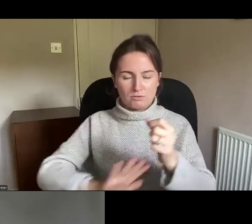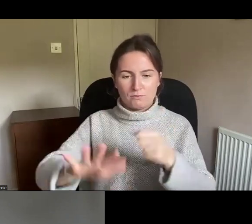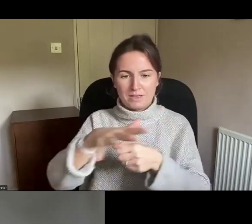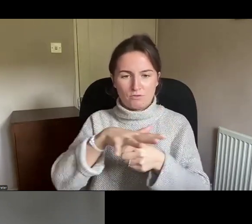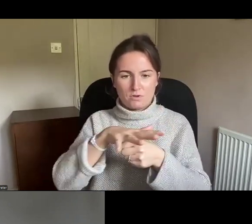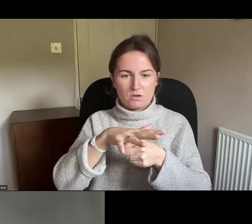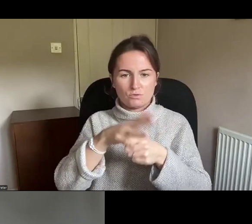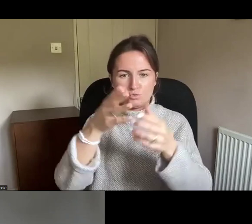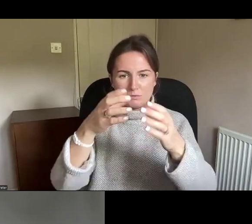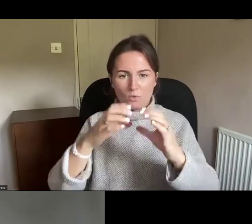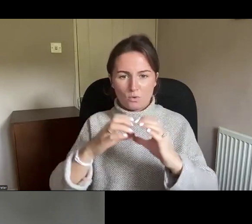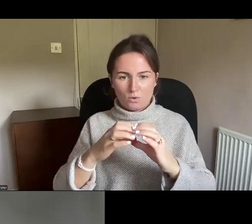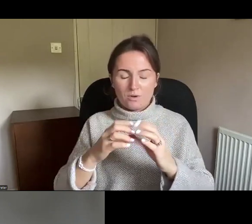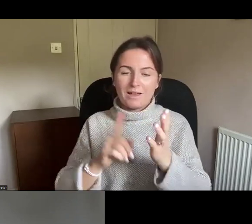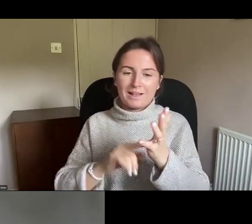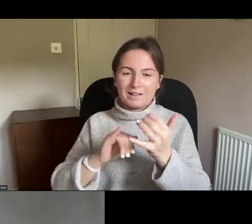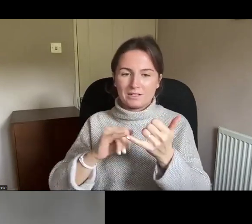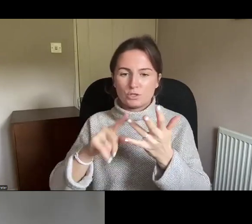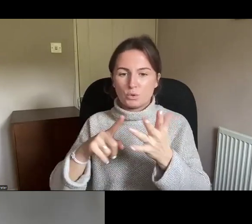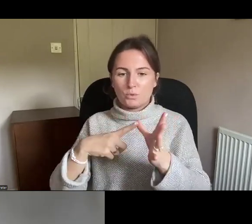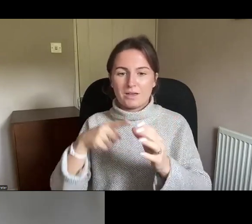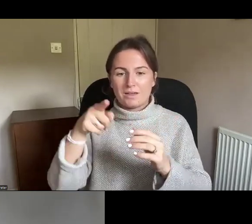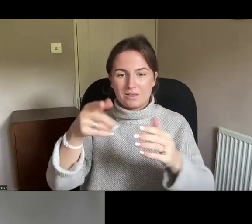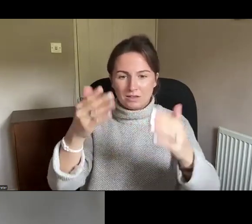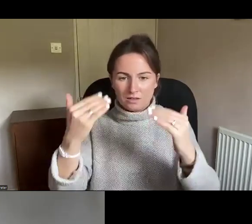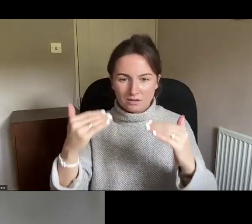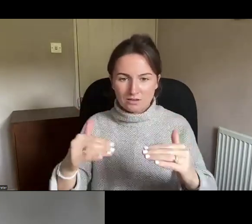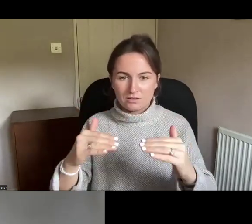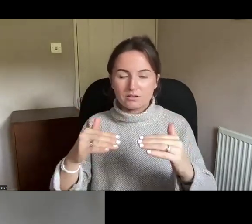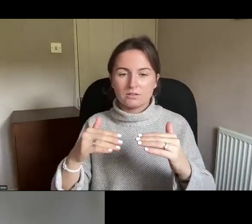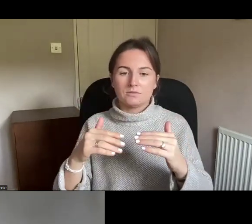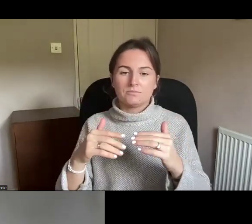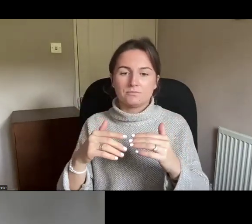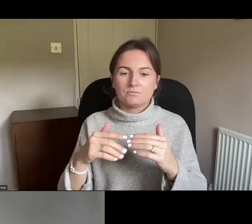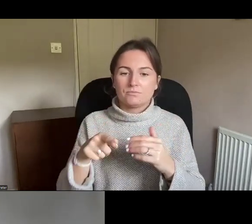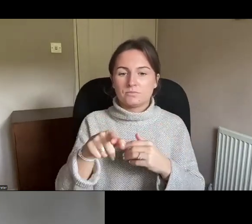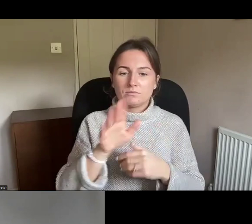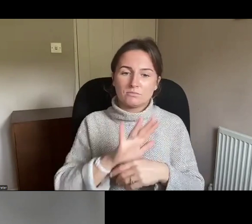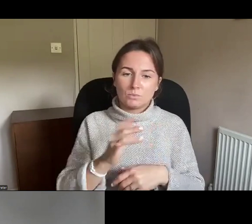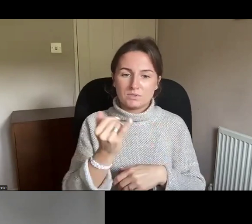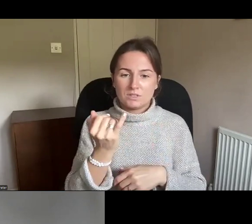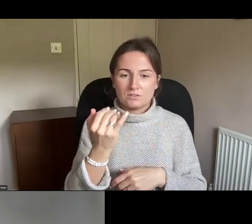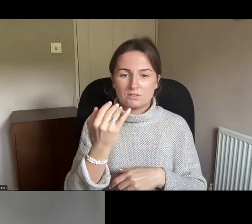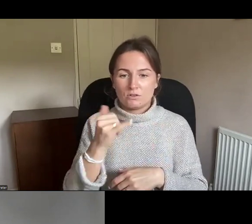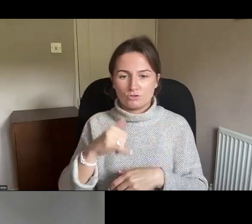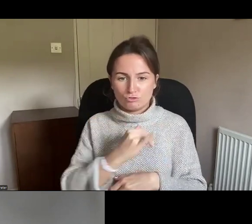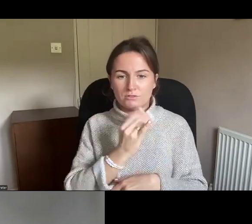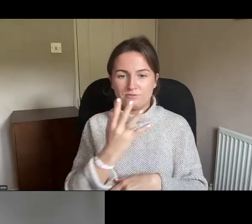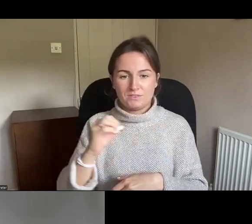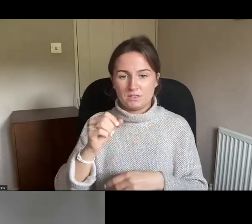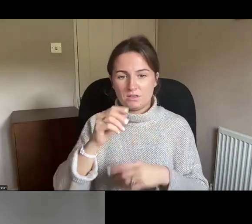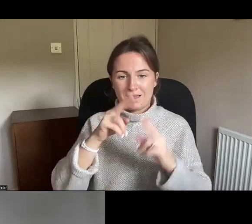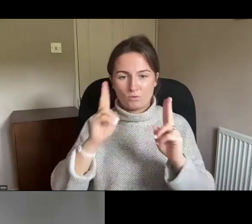we also have LSOA, which is the layer below that, which is about 650 households. So